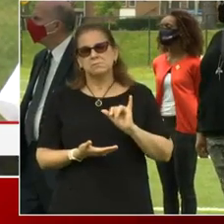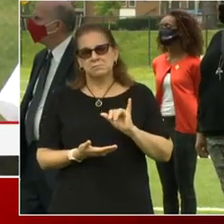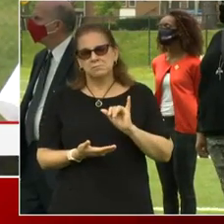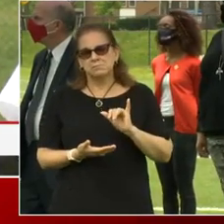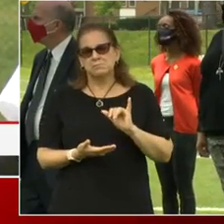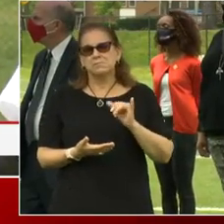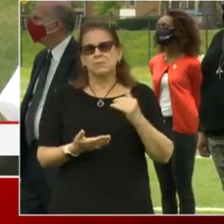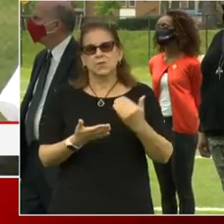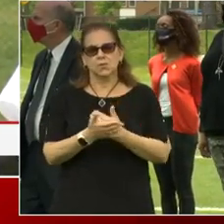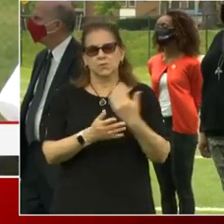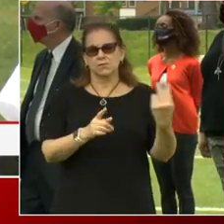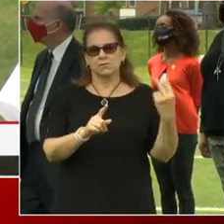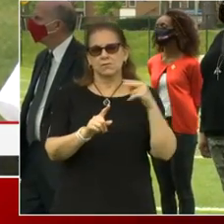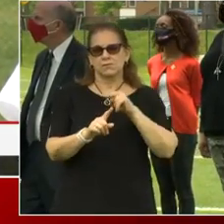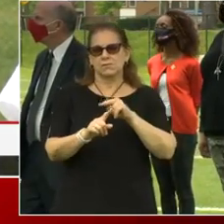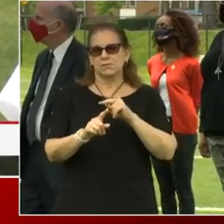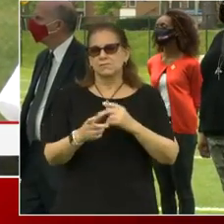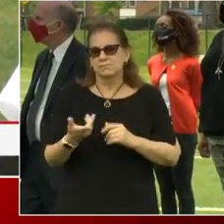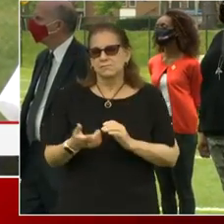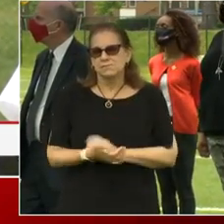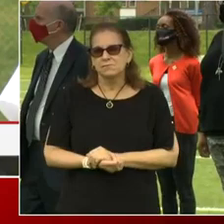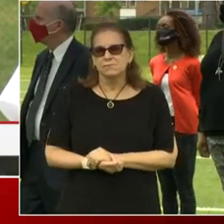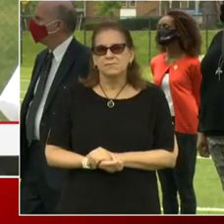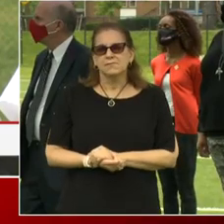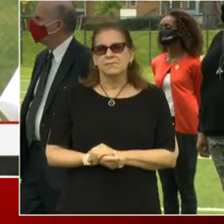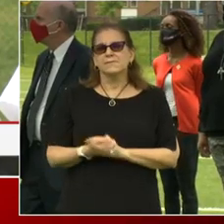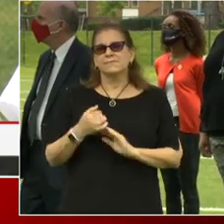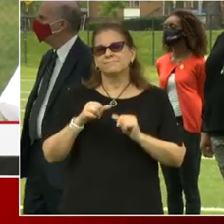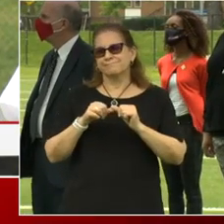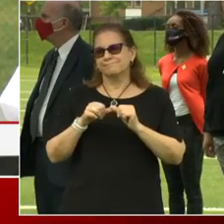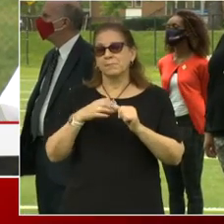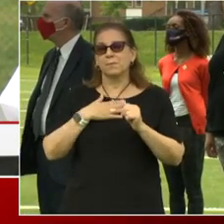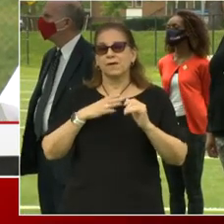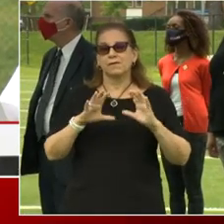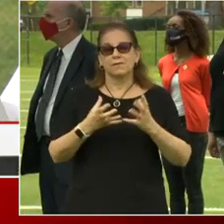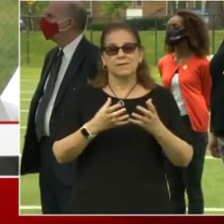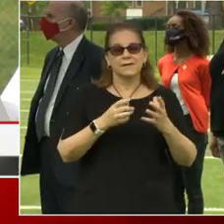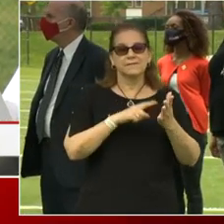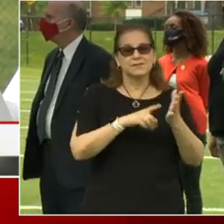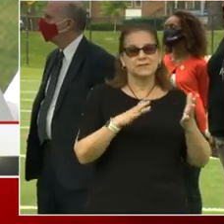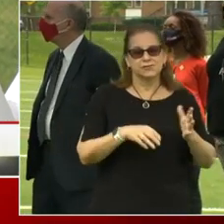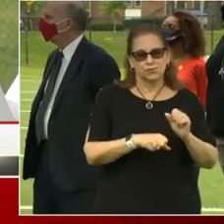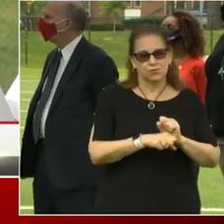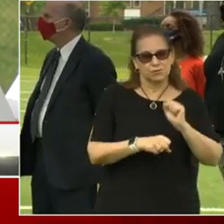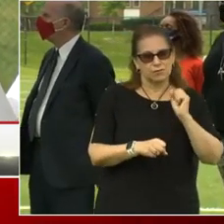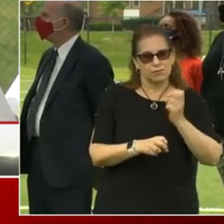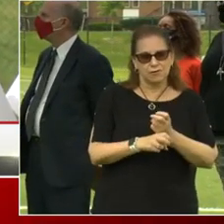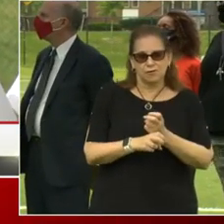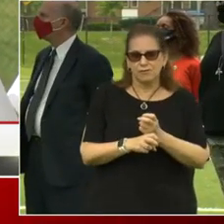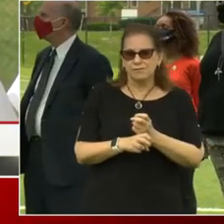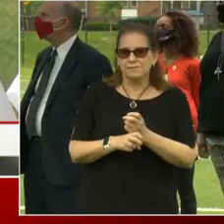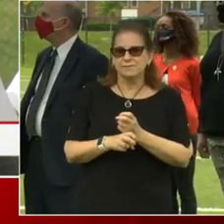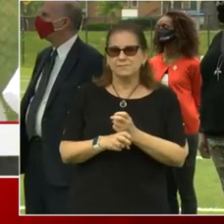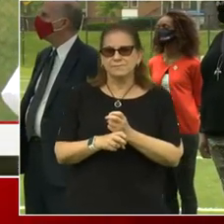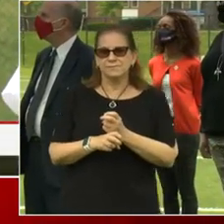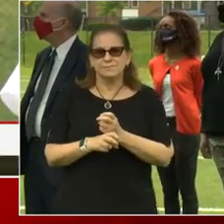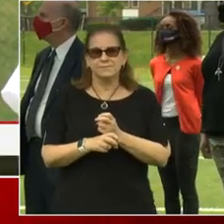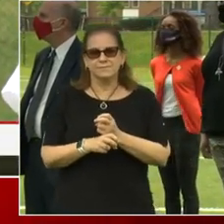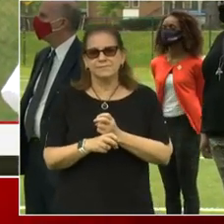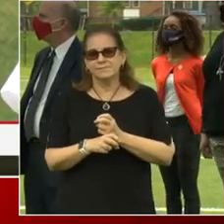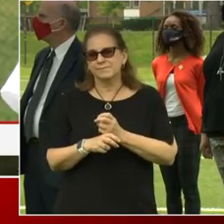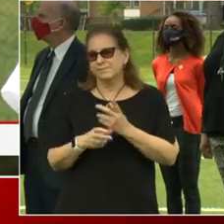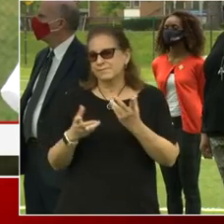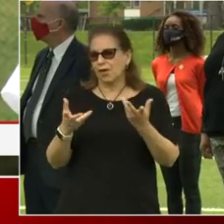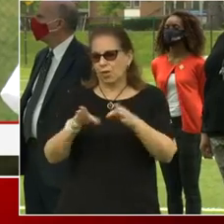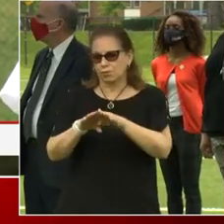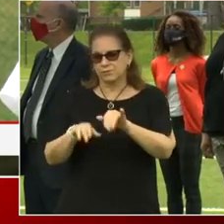dynamics to the investigation, and our investigators, they continue to work very hard to bring that family closure to that case.